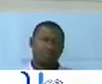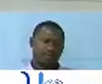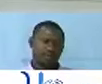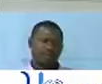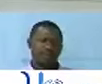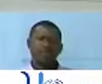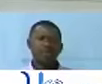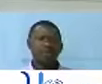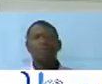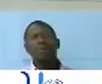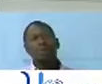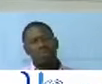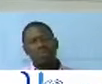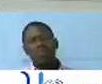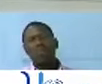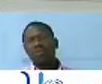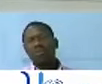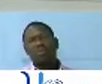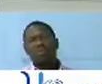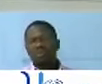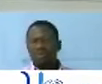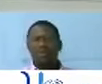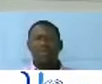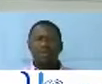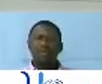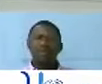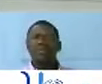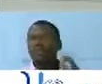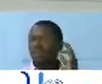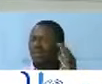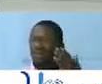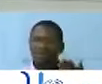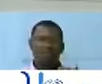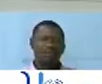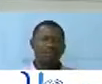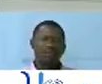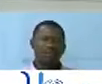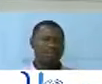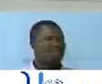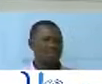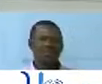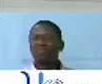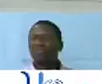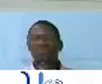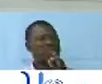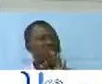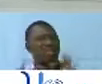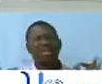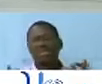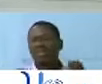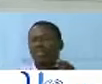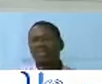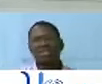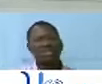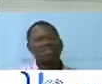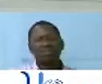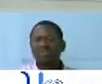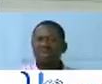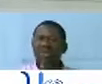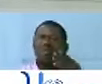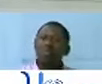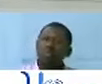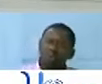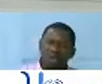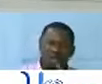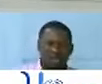And we had to sort of calm her down because it was not a very nice environment. Ñu fexewon nak diko téyalal xelam ndax nekuton